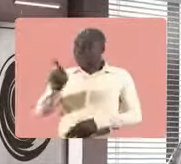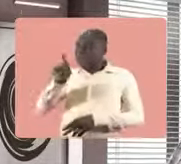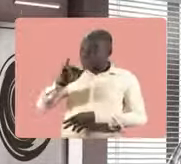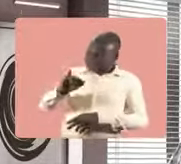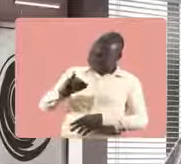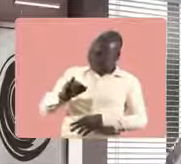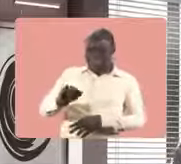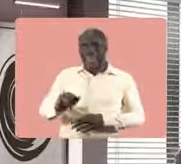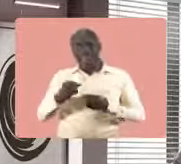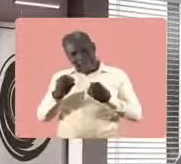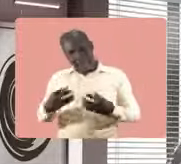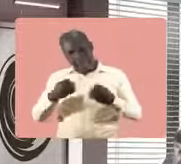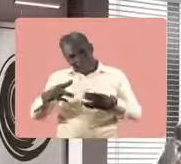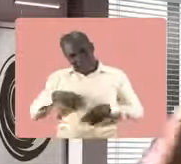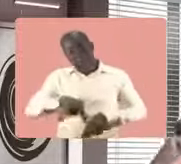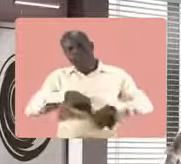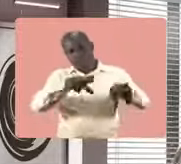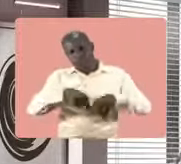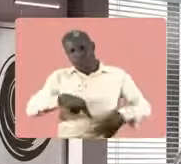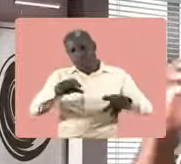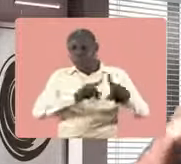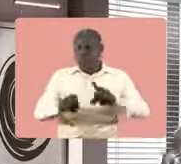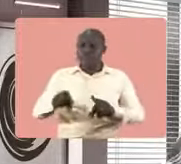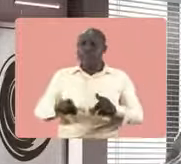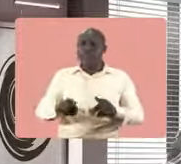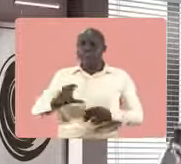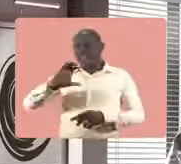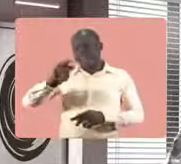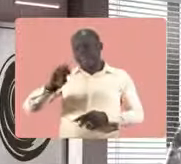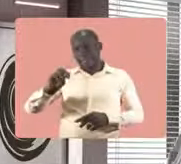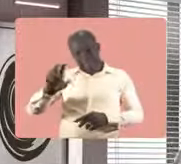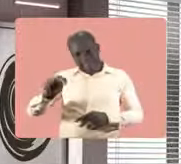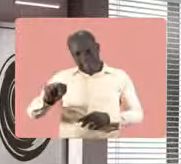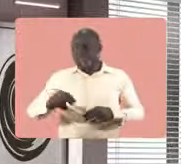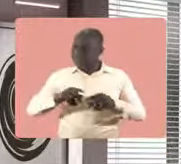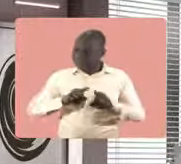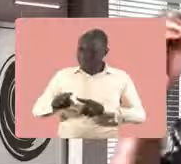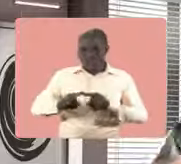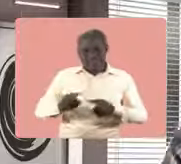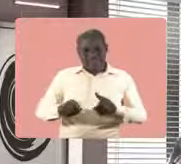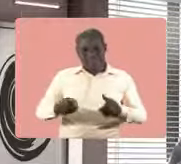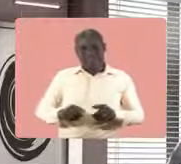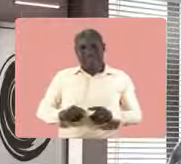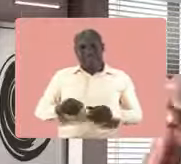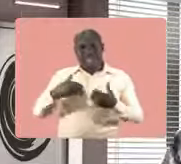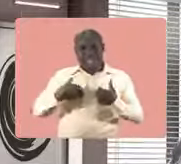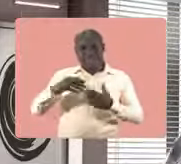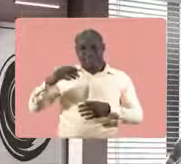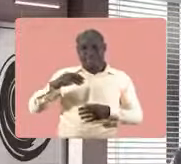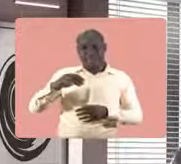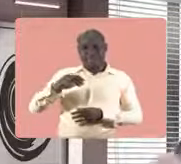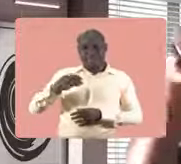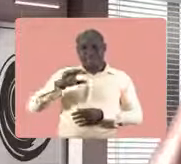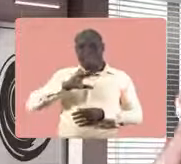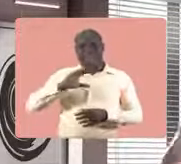kumase ekwa no so ho a ma hunu se apart from gasem eya cement e watakrade anytime no china for nso so One district,